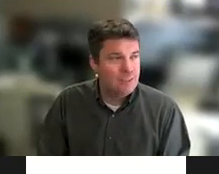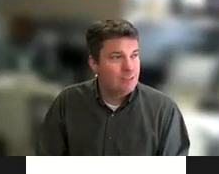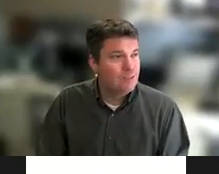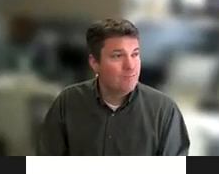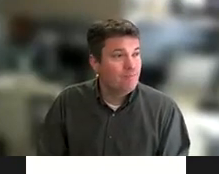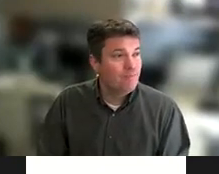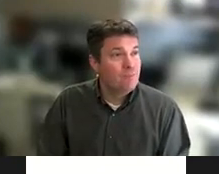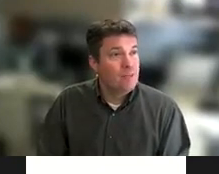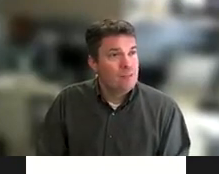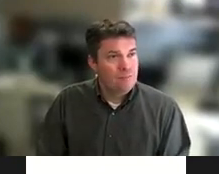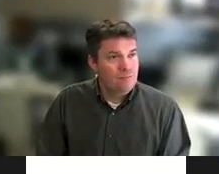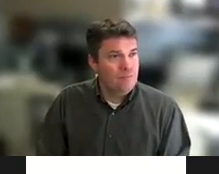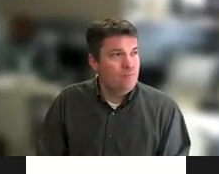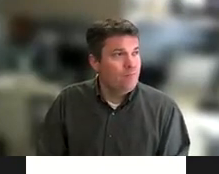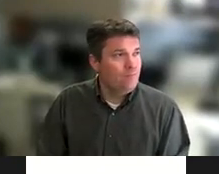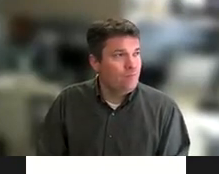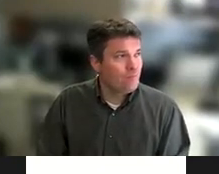better.